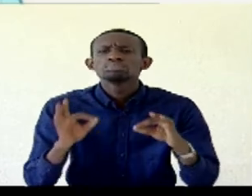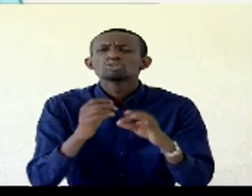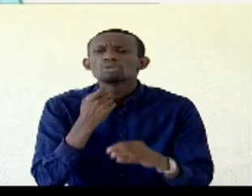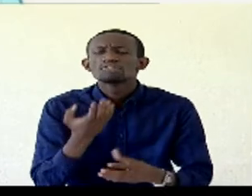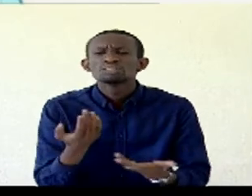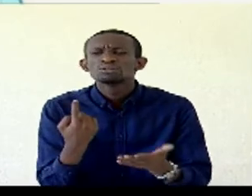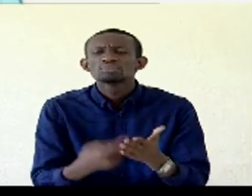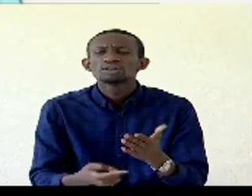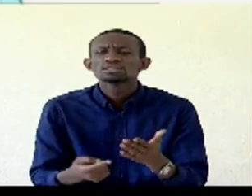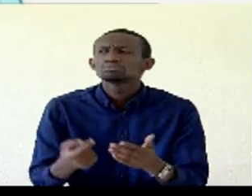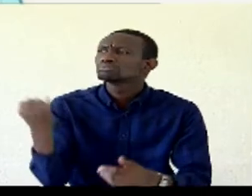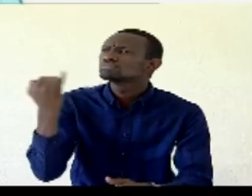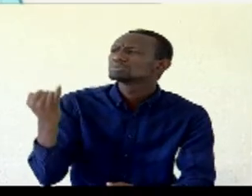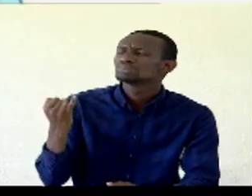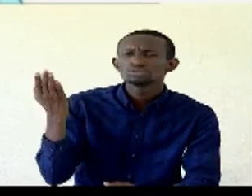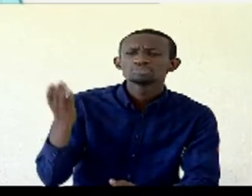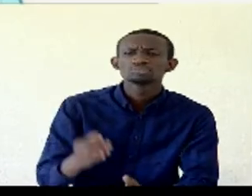draw?